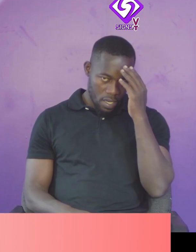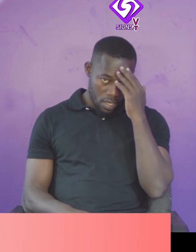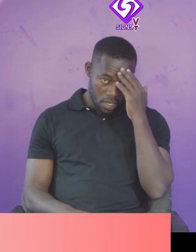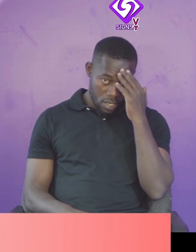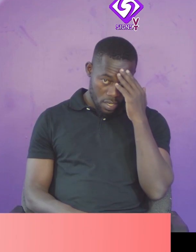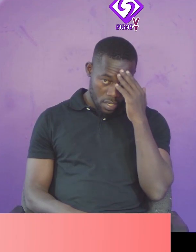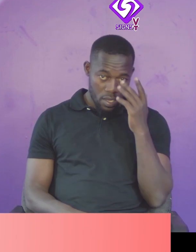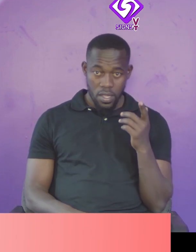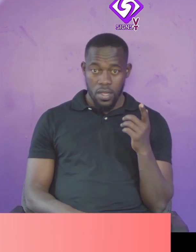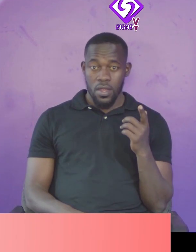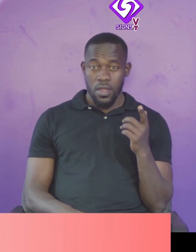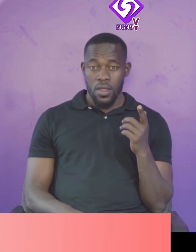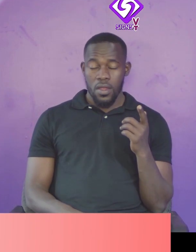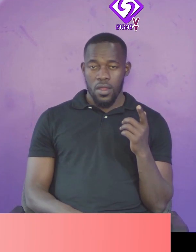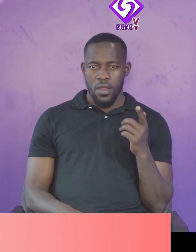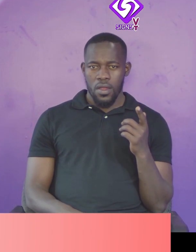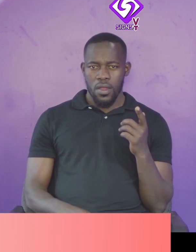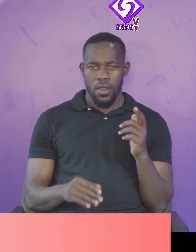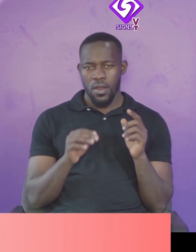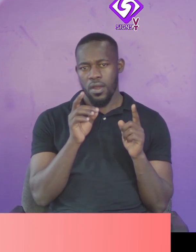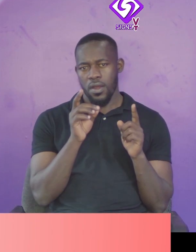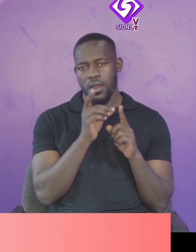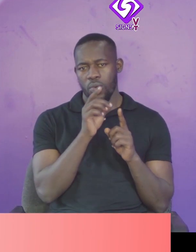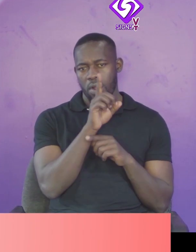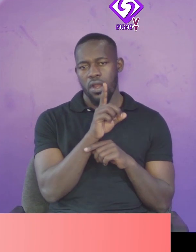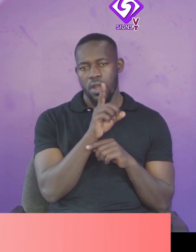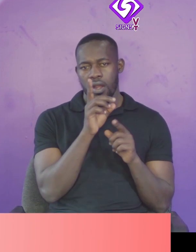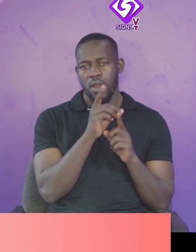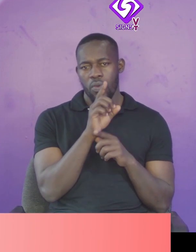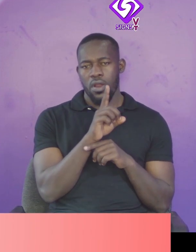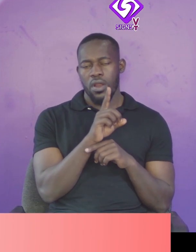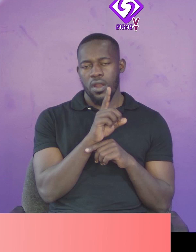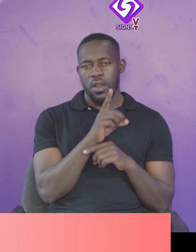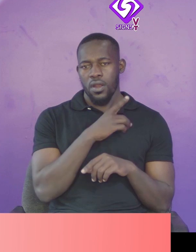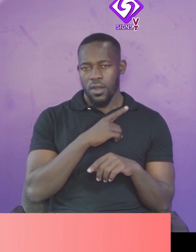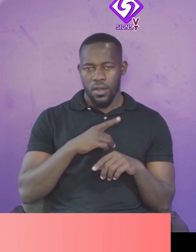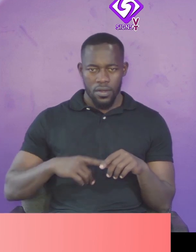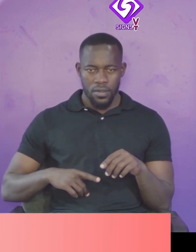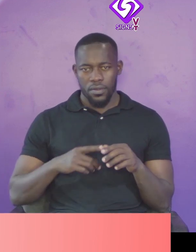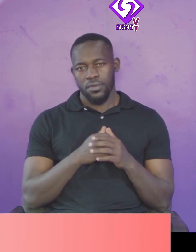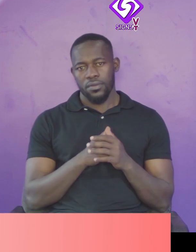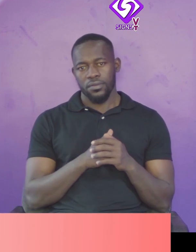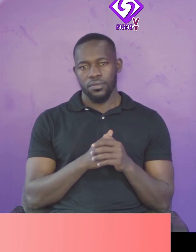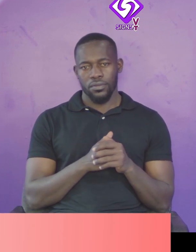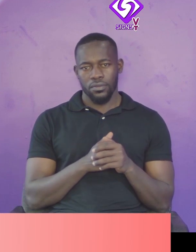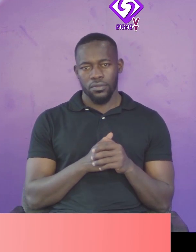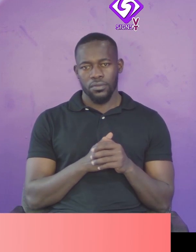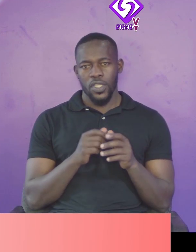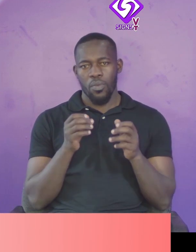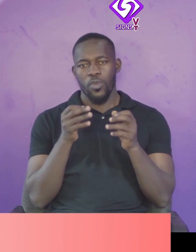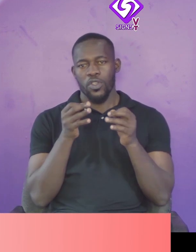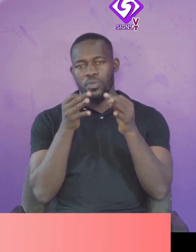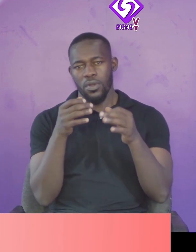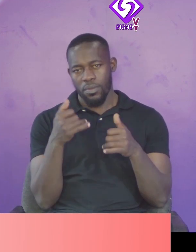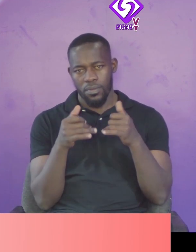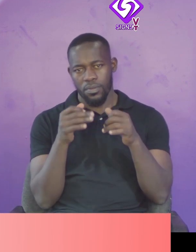was 30th. Was it 30th? No, first. Monday was first. 1st of December. So it was postponed. So